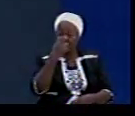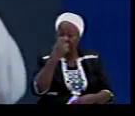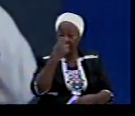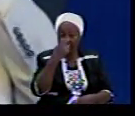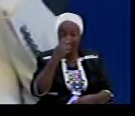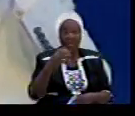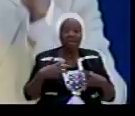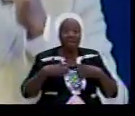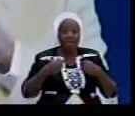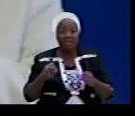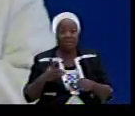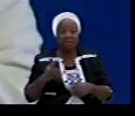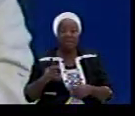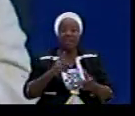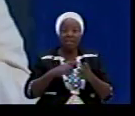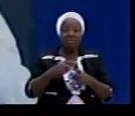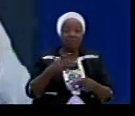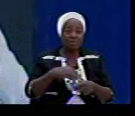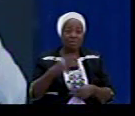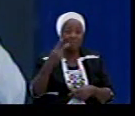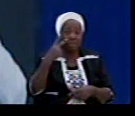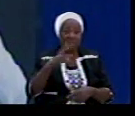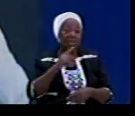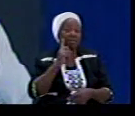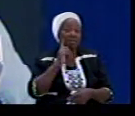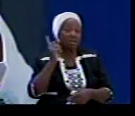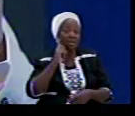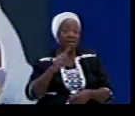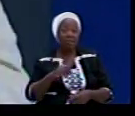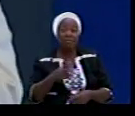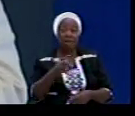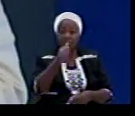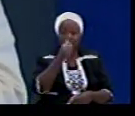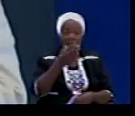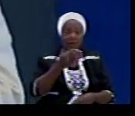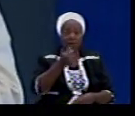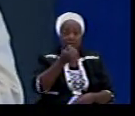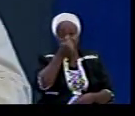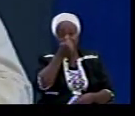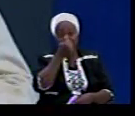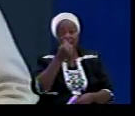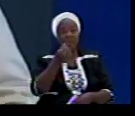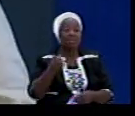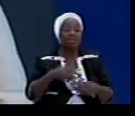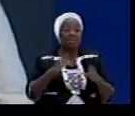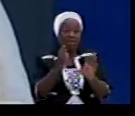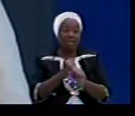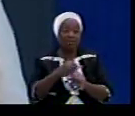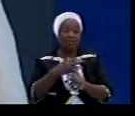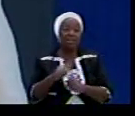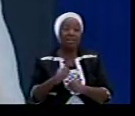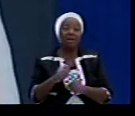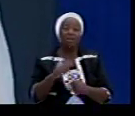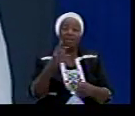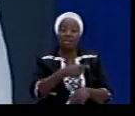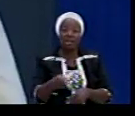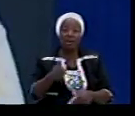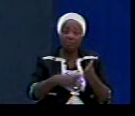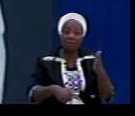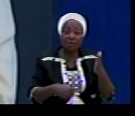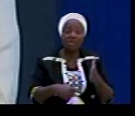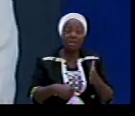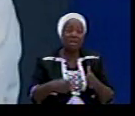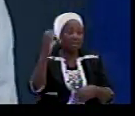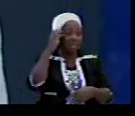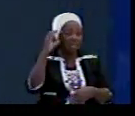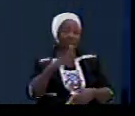the deaf and dumb receiving their hearing and receiving the ability to speak.